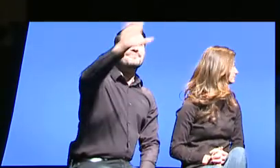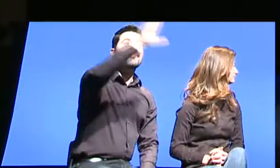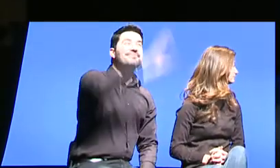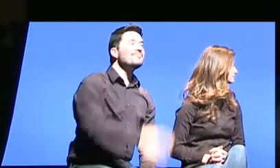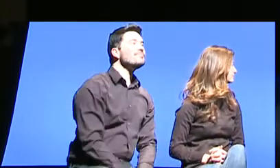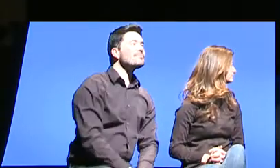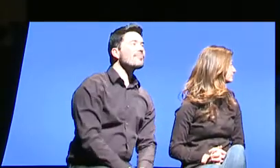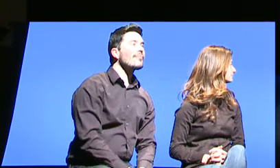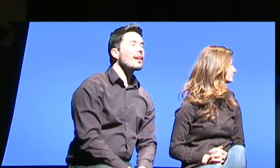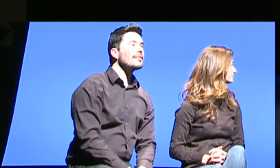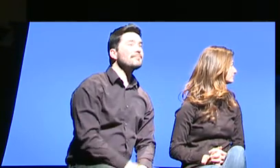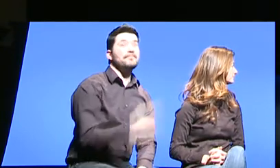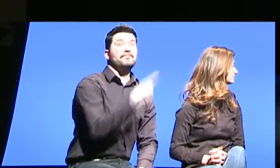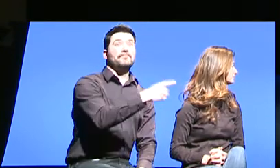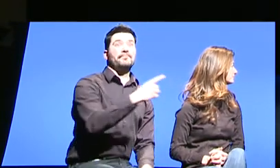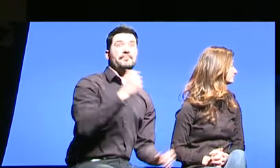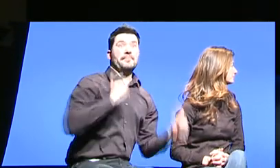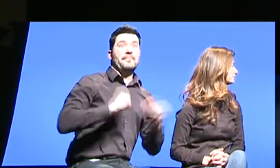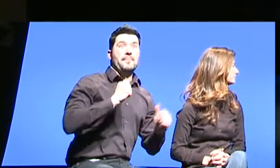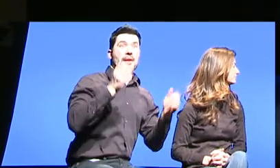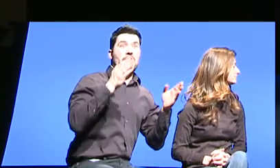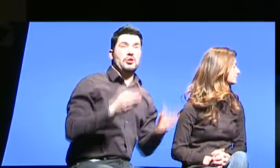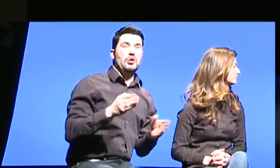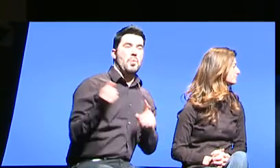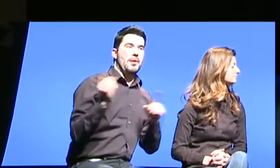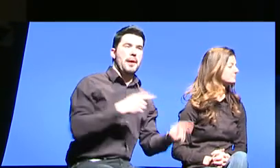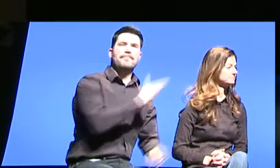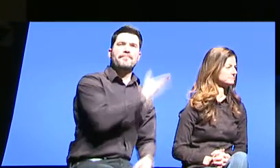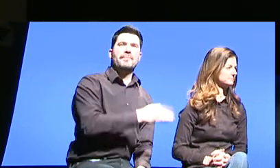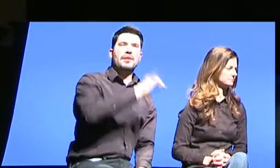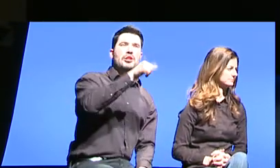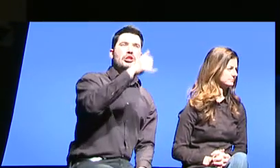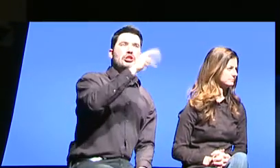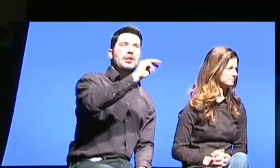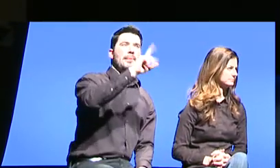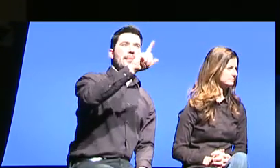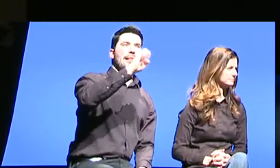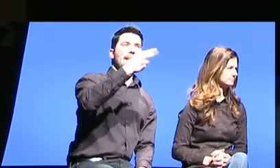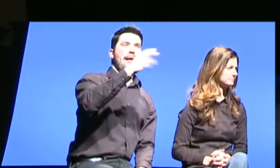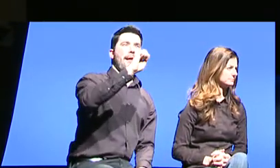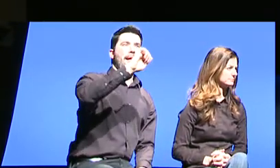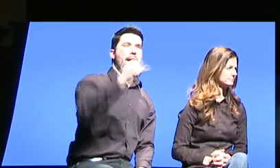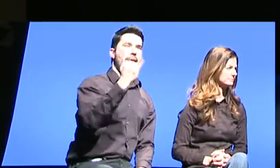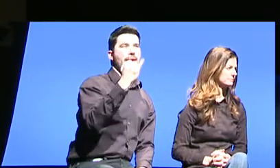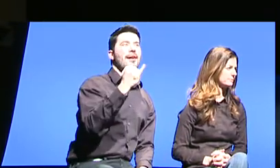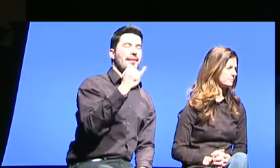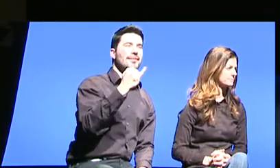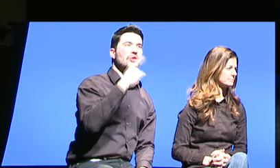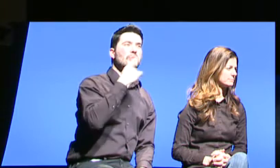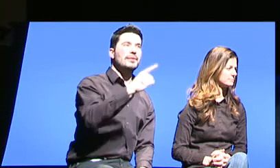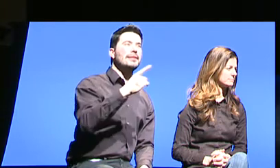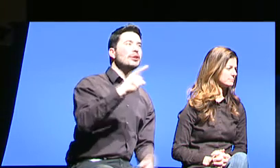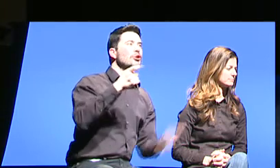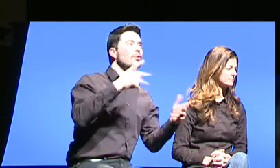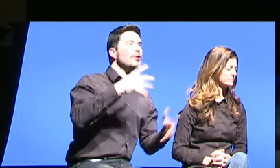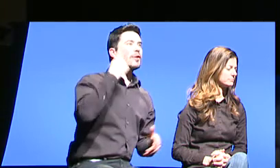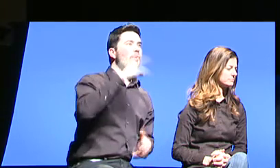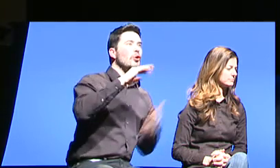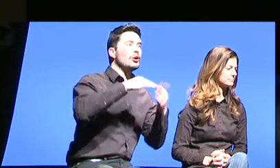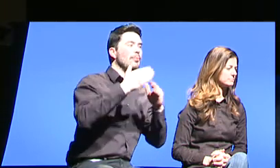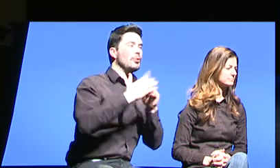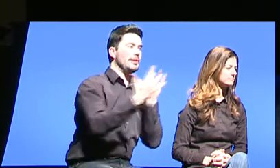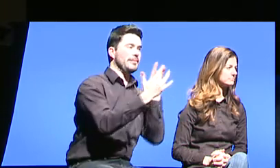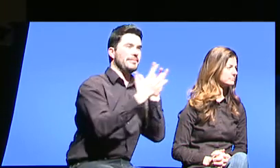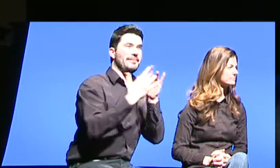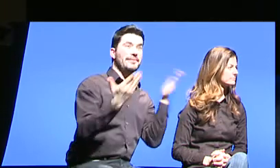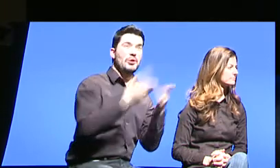We're going to be rejoined by the members of the cast. I'm Jim Leha. I'm the Director of Education and Community Engagement for UMS. Please come down and join us for a